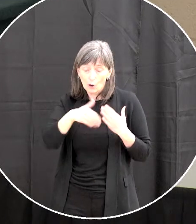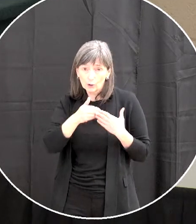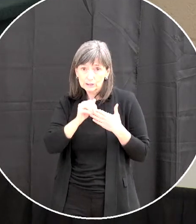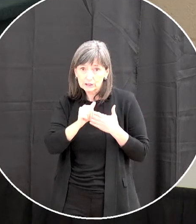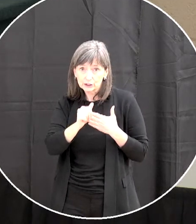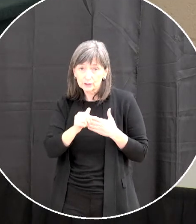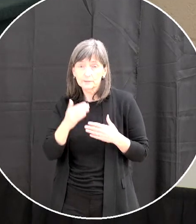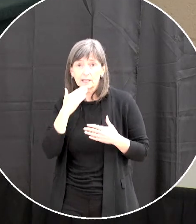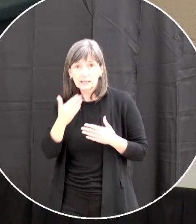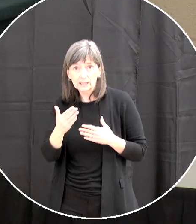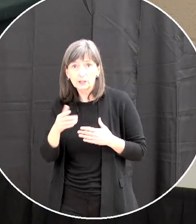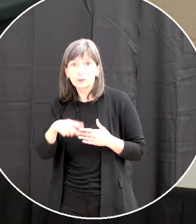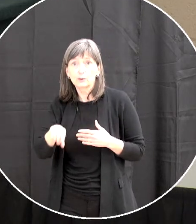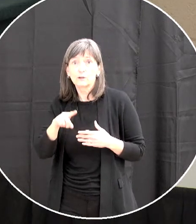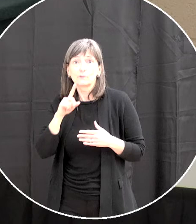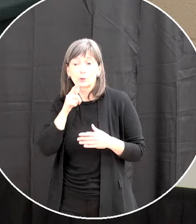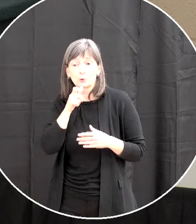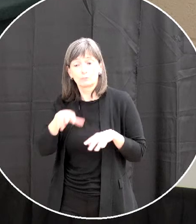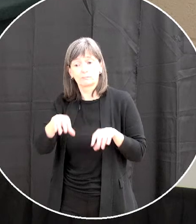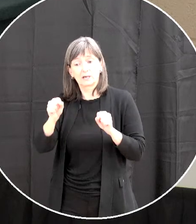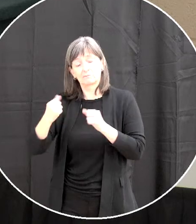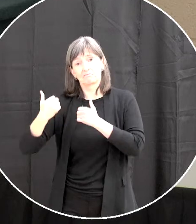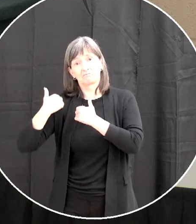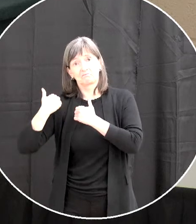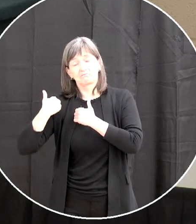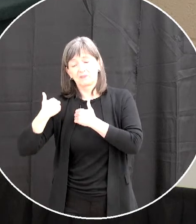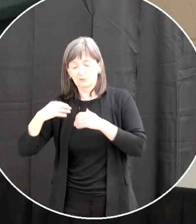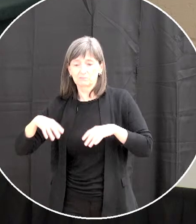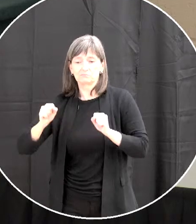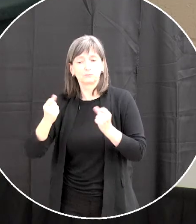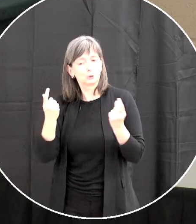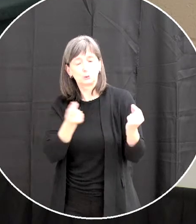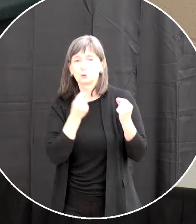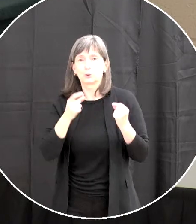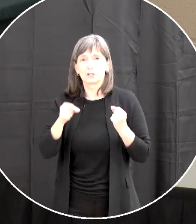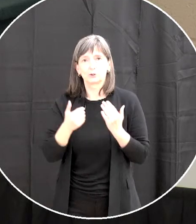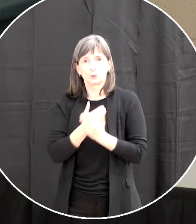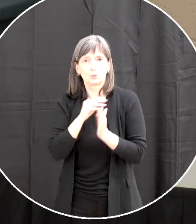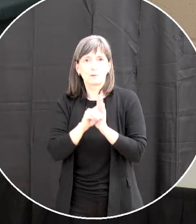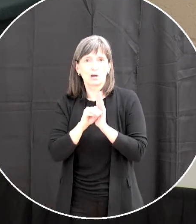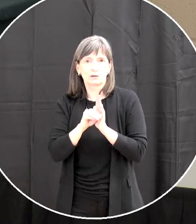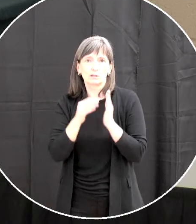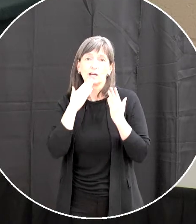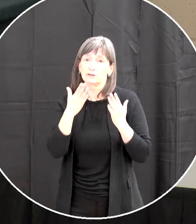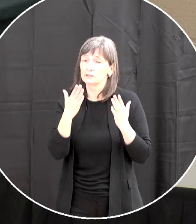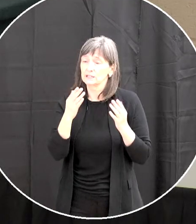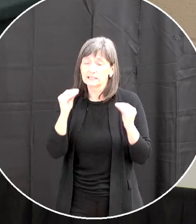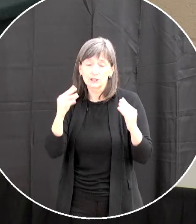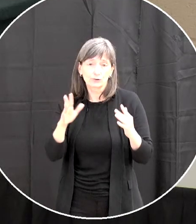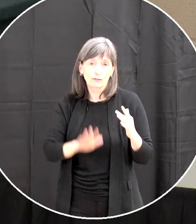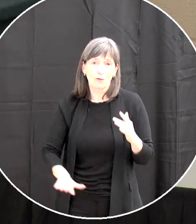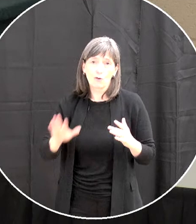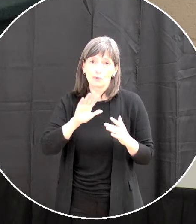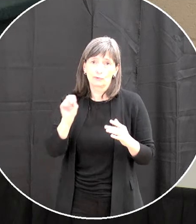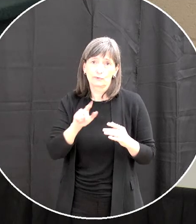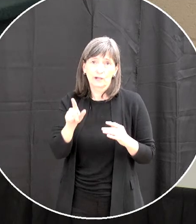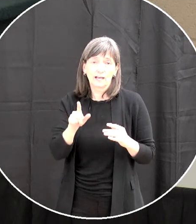you for the people taking on the challenge with our teachers and our support staff around the province for doing that. Thank you.